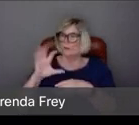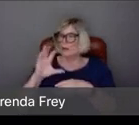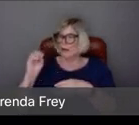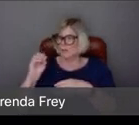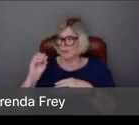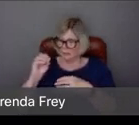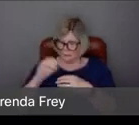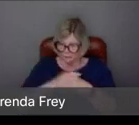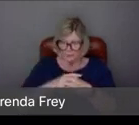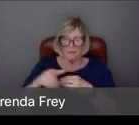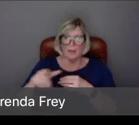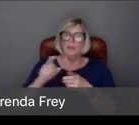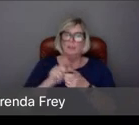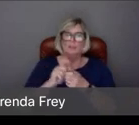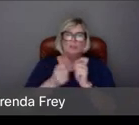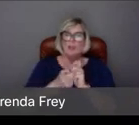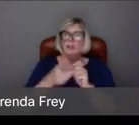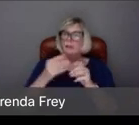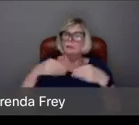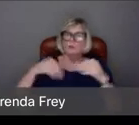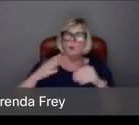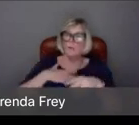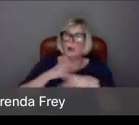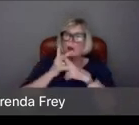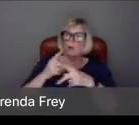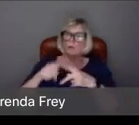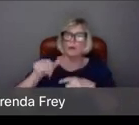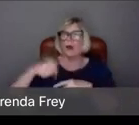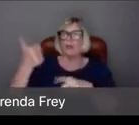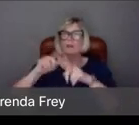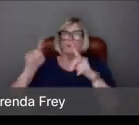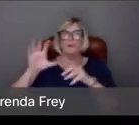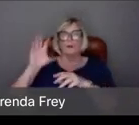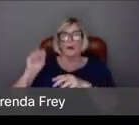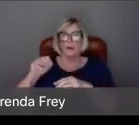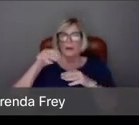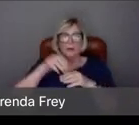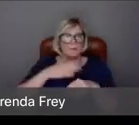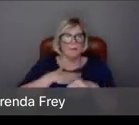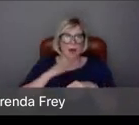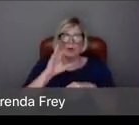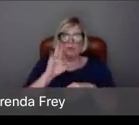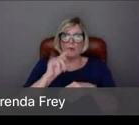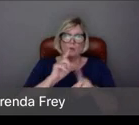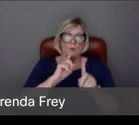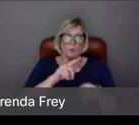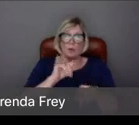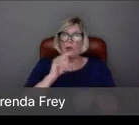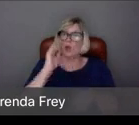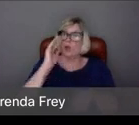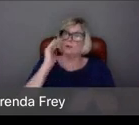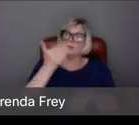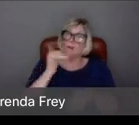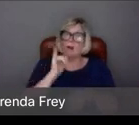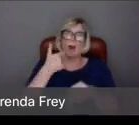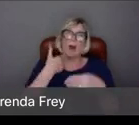pay information, but they sold my loan to another company. So on my credit report, it looks like, oh, I closed my